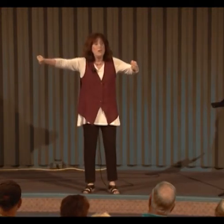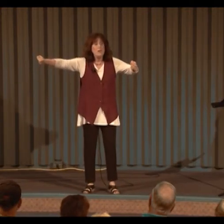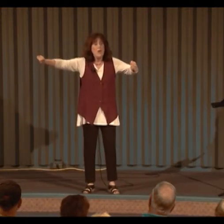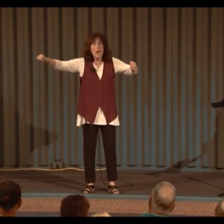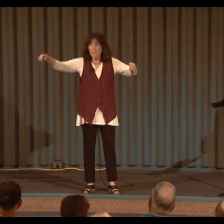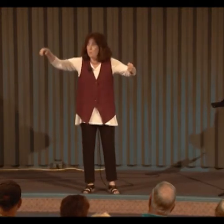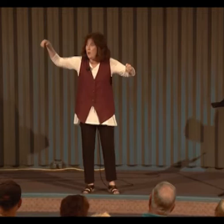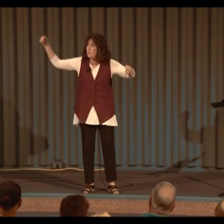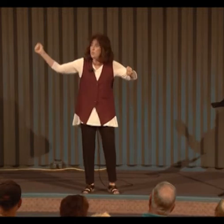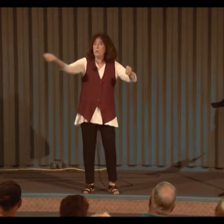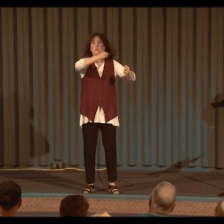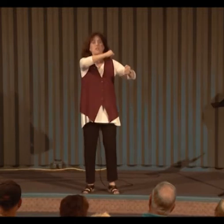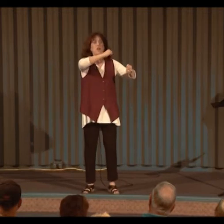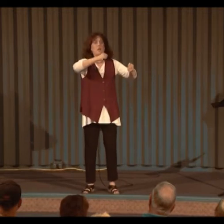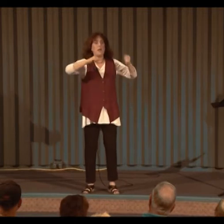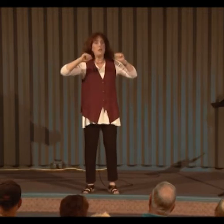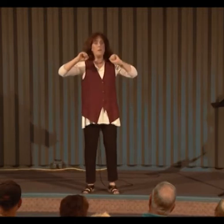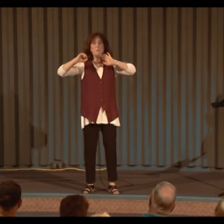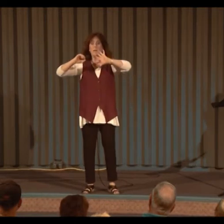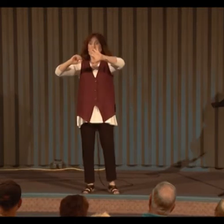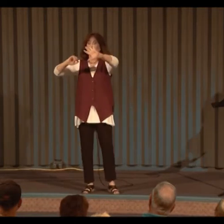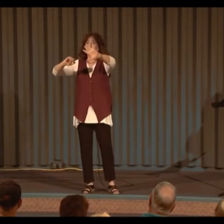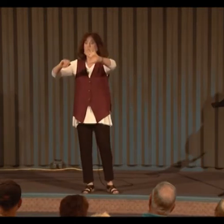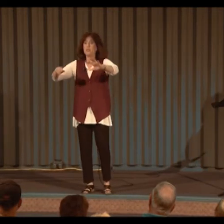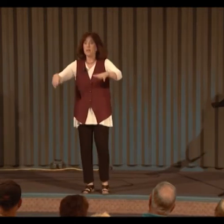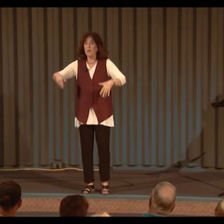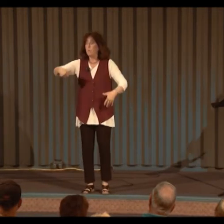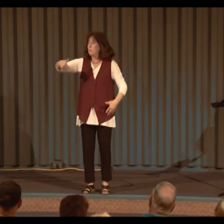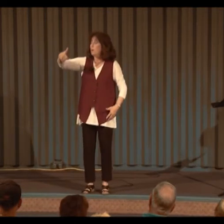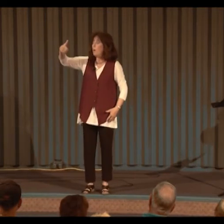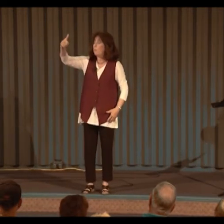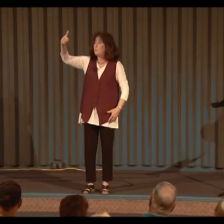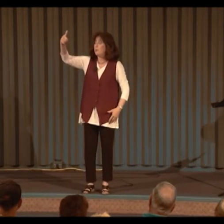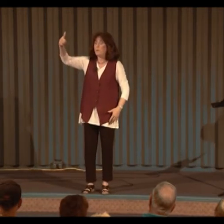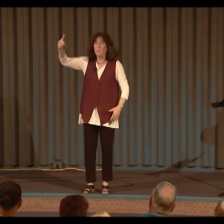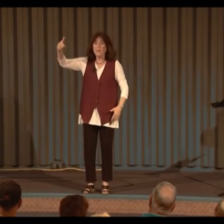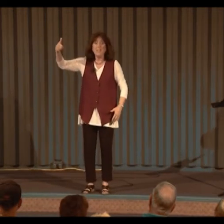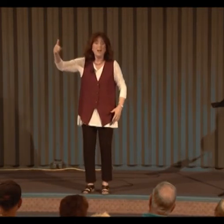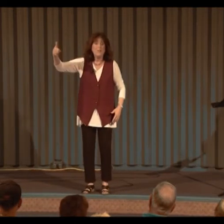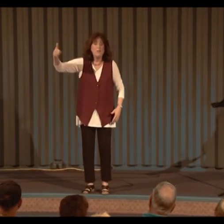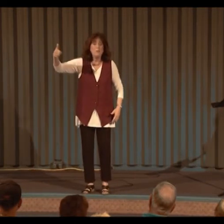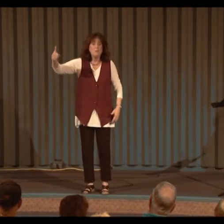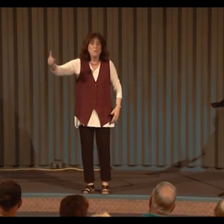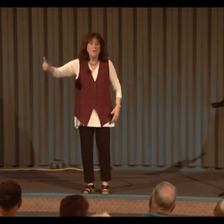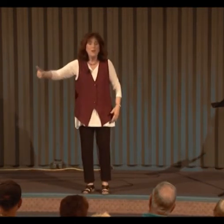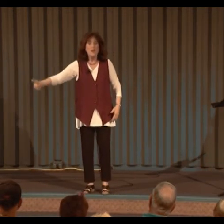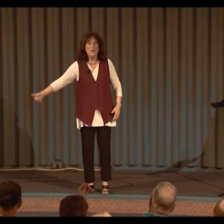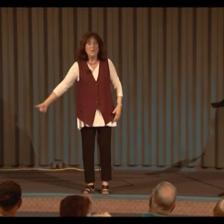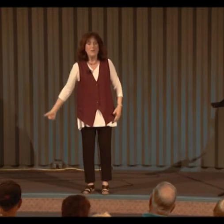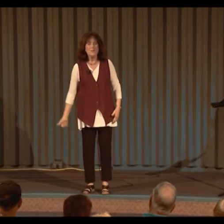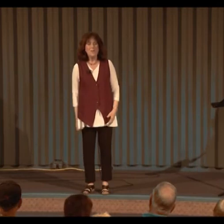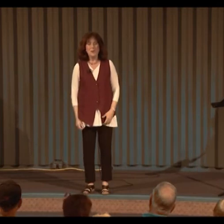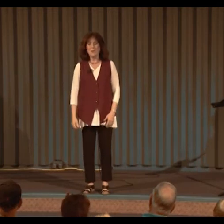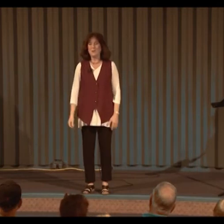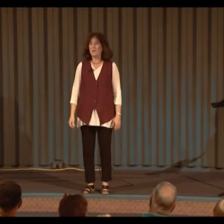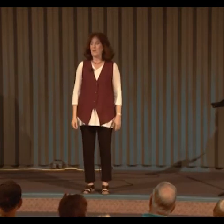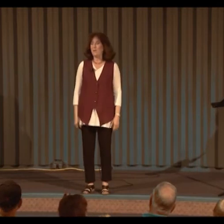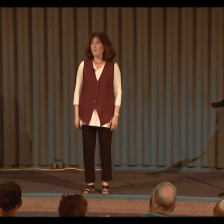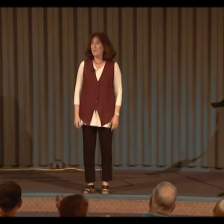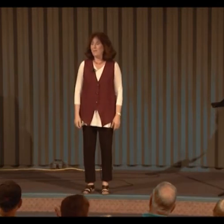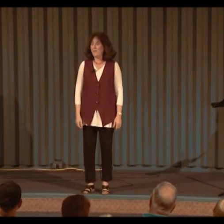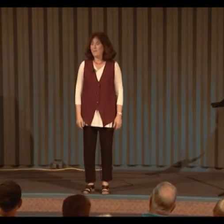the elevator. And the brass door would shut and the big black door would shut, and we would go up to Lithuania on the third floor.